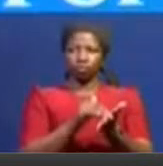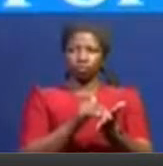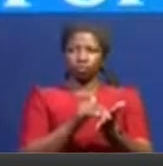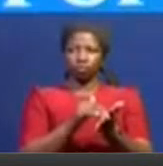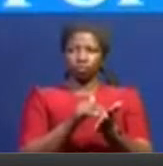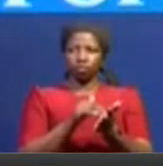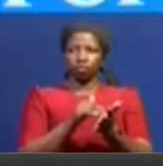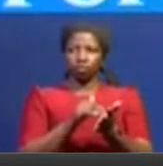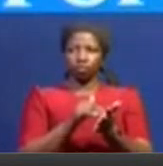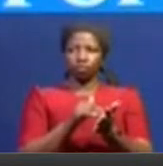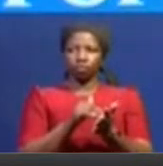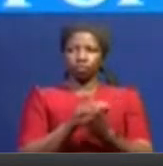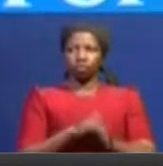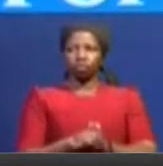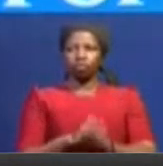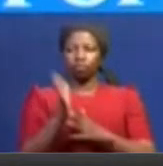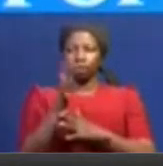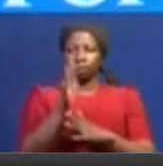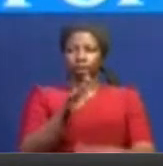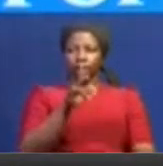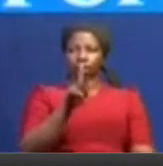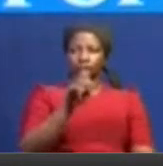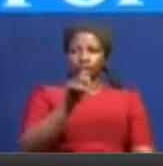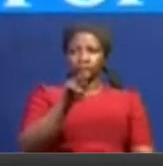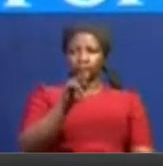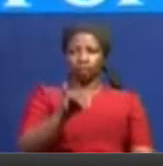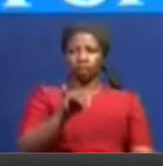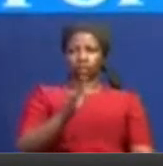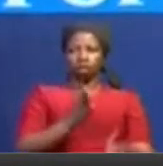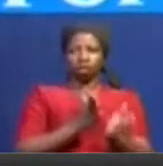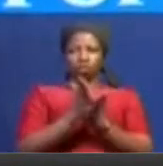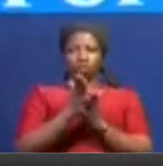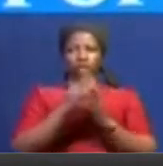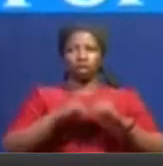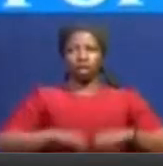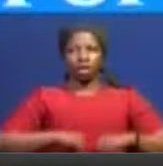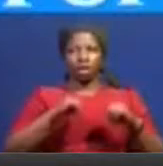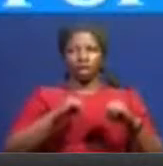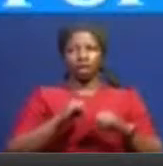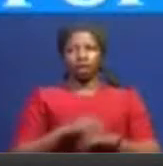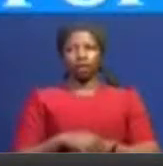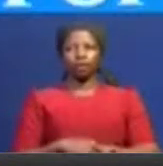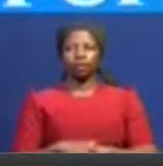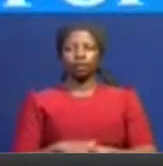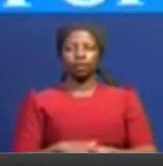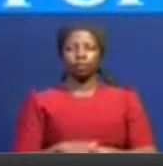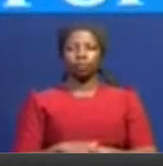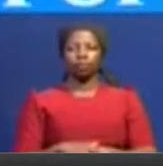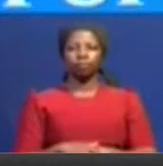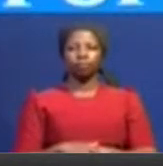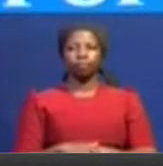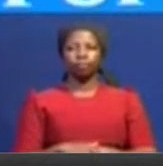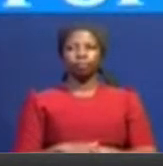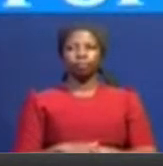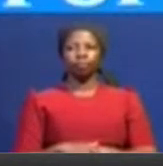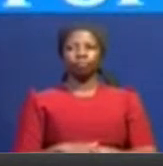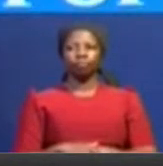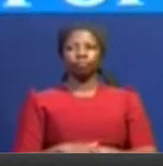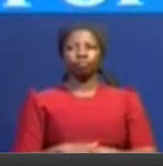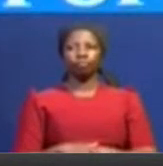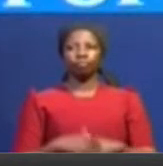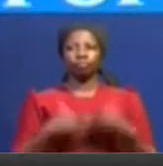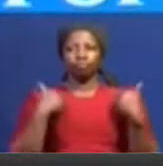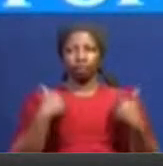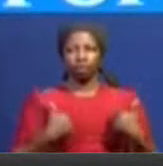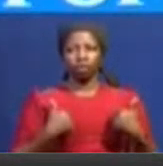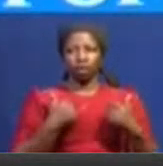Mrs. Koki, Ambassador Koki, through the chair. Again, what I'm trying to say is that our system